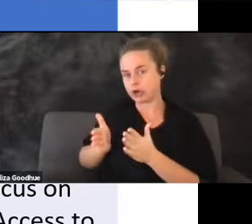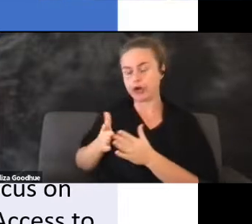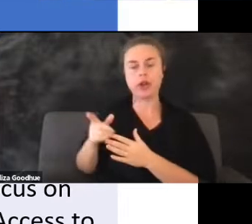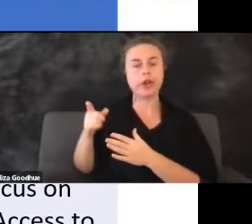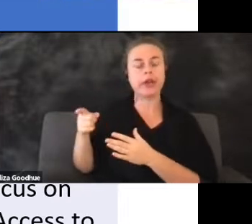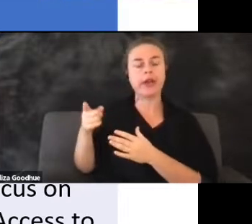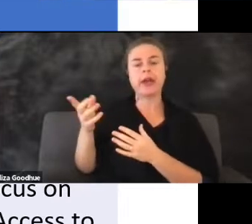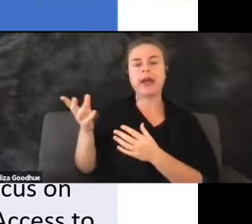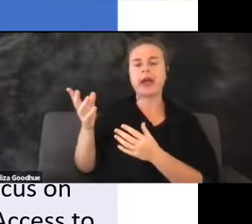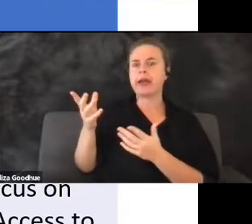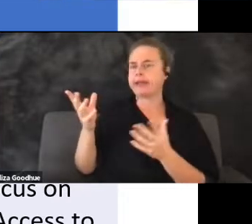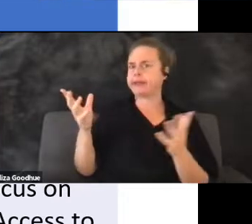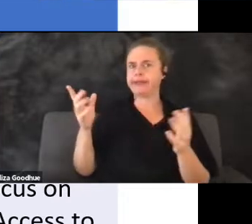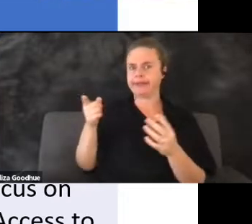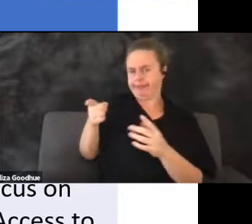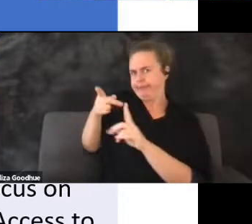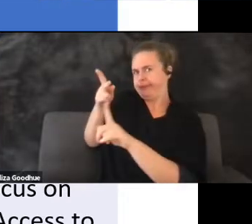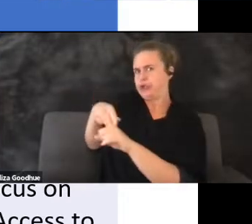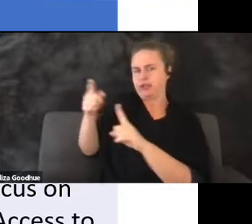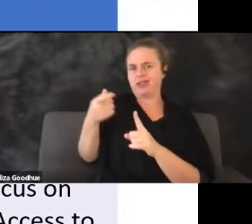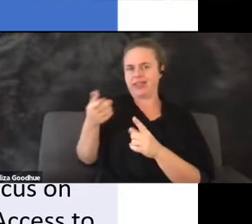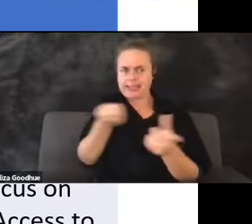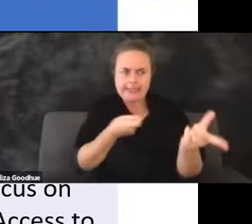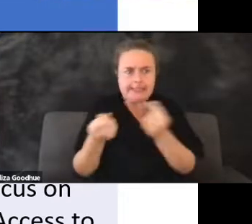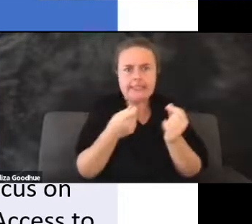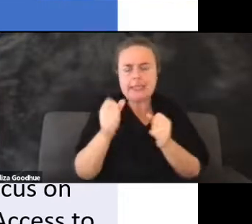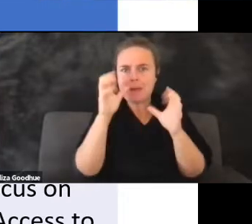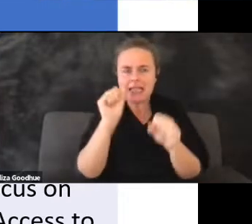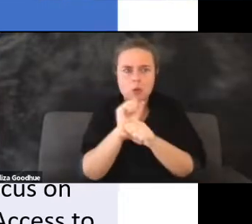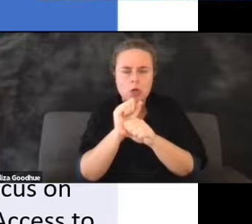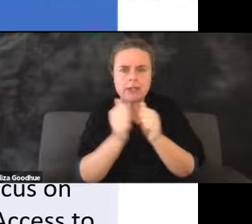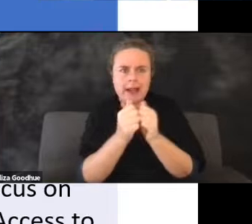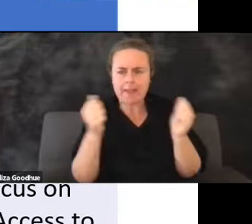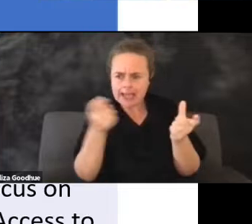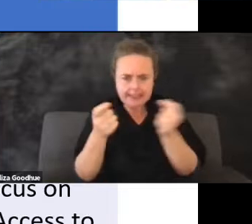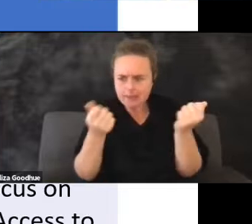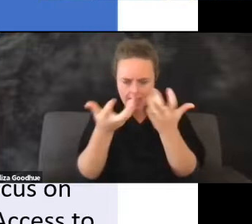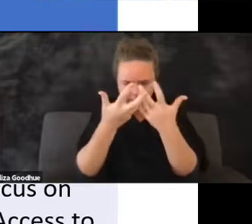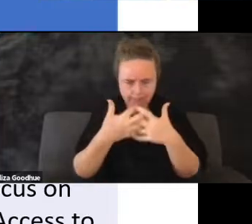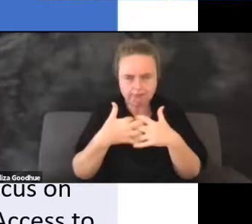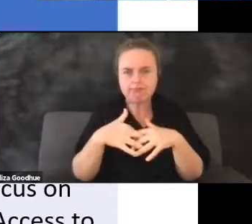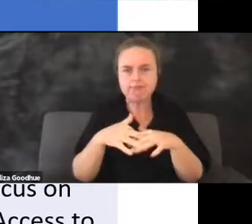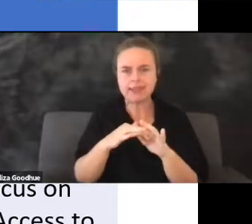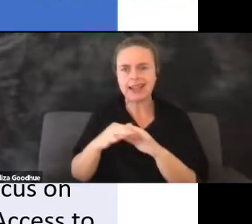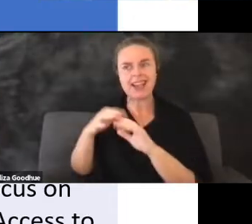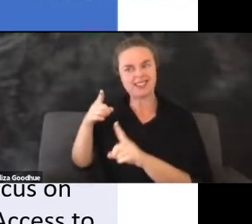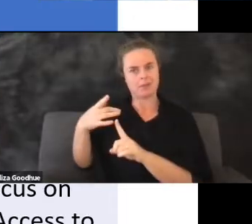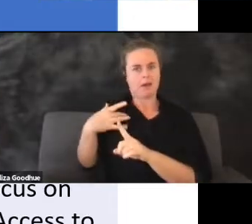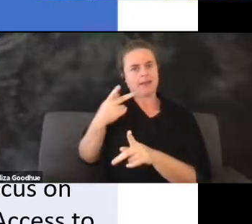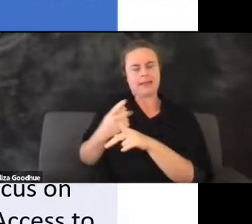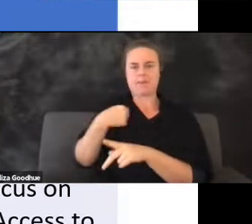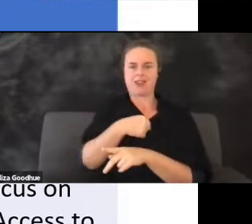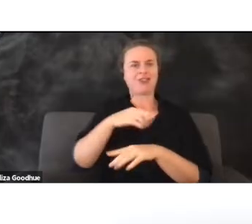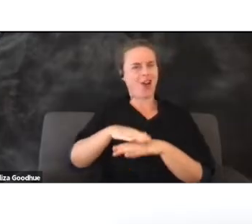of this amazing work together for us over the last few months, and consistently keeps us on track.